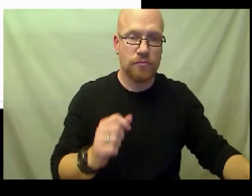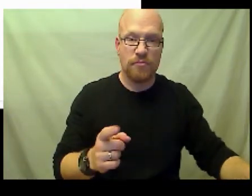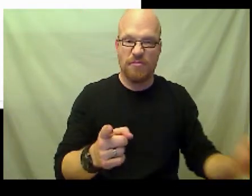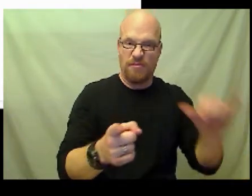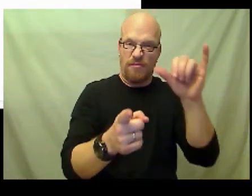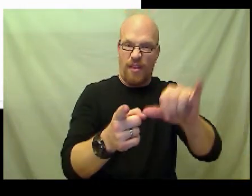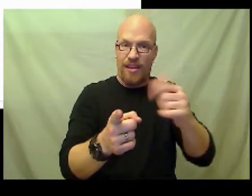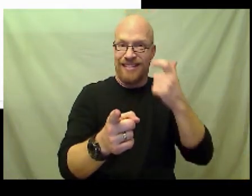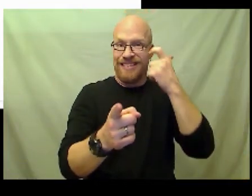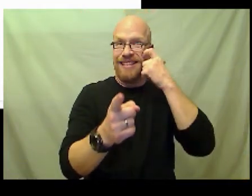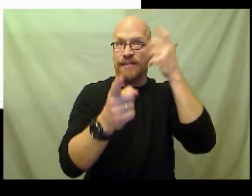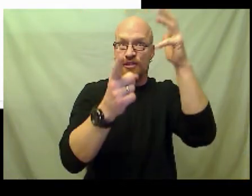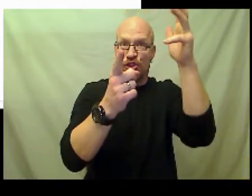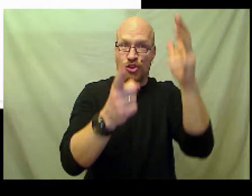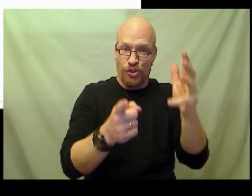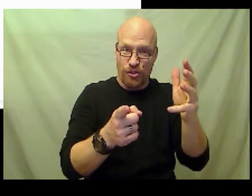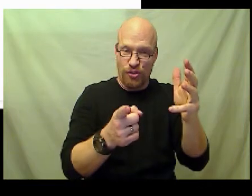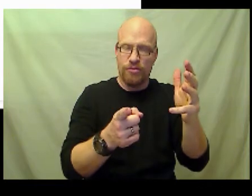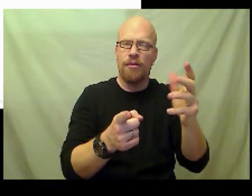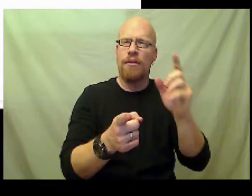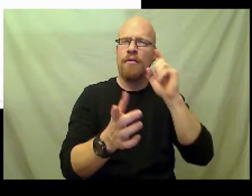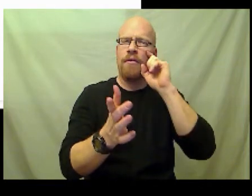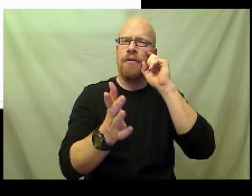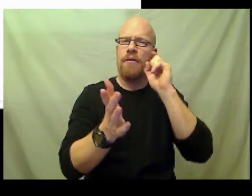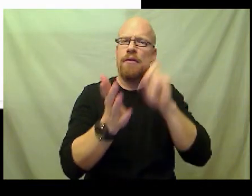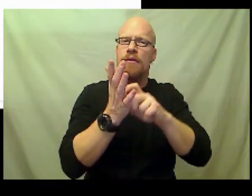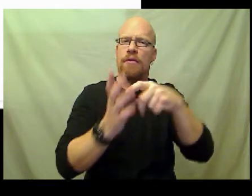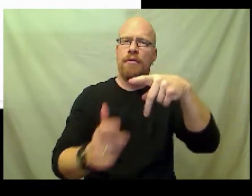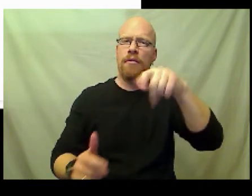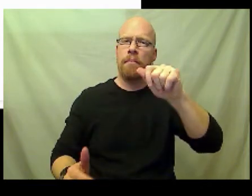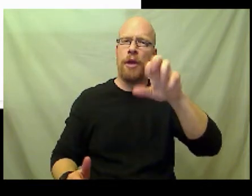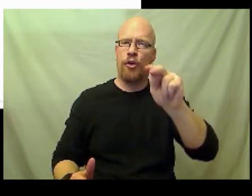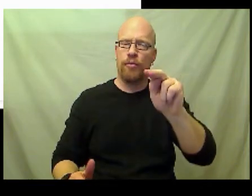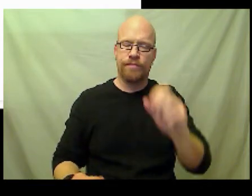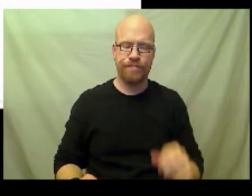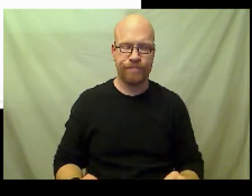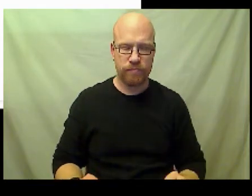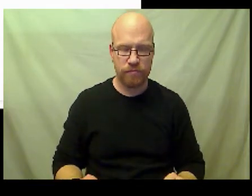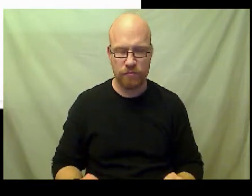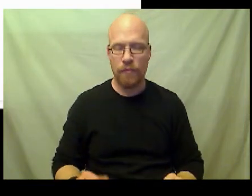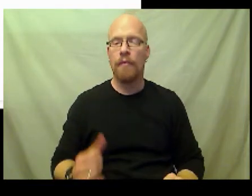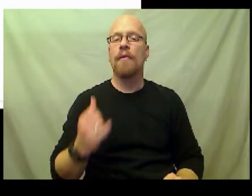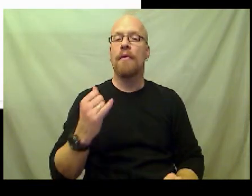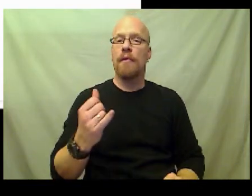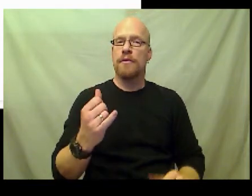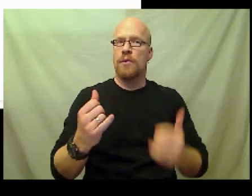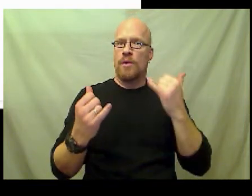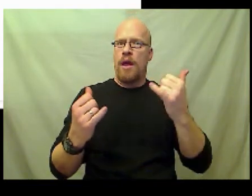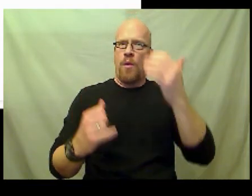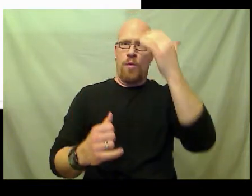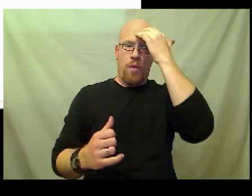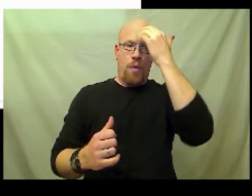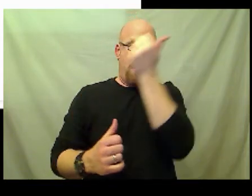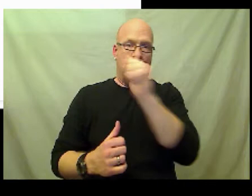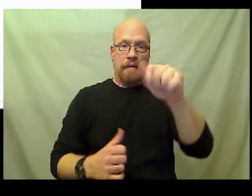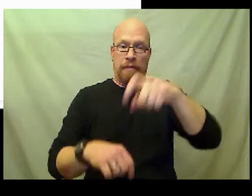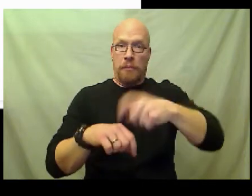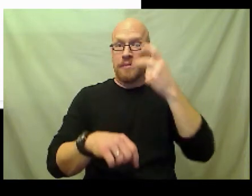Okay, now as we've done this previously, we'll notice the pattern now. The middle term is 2 times